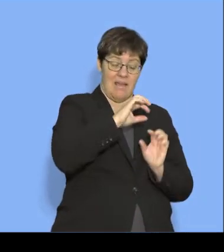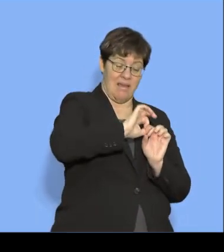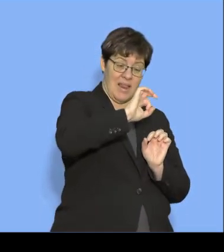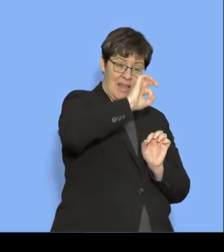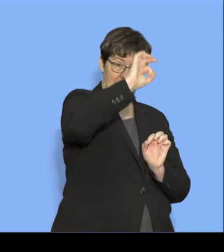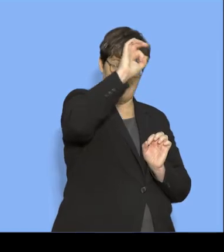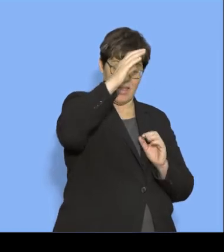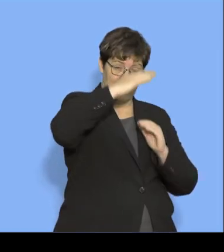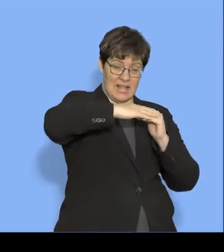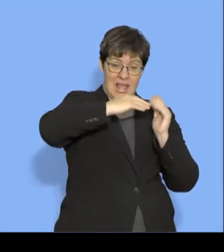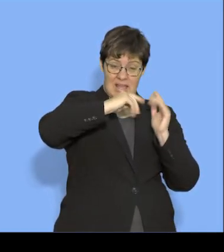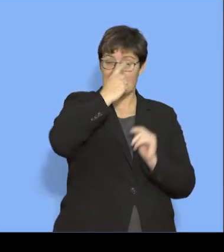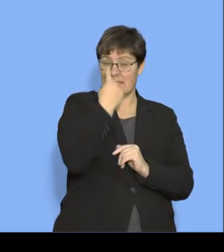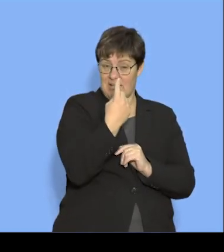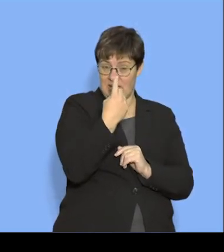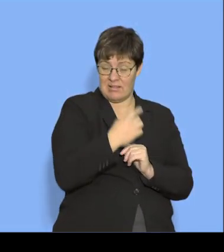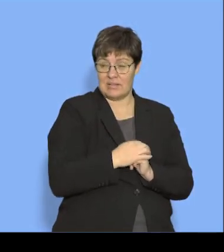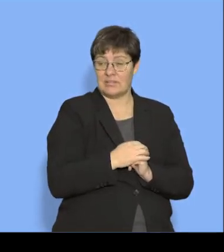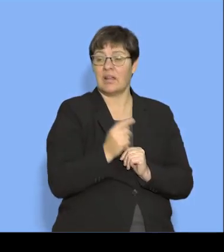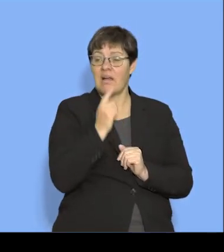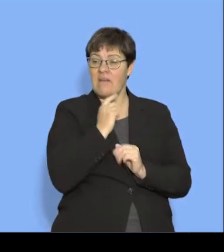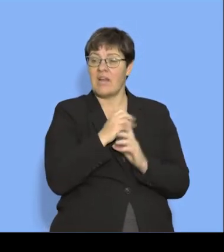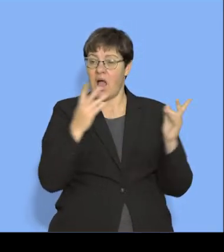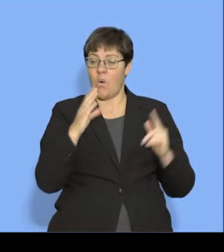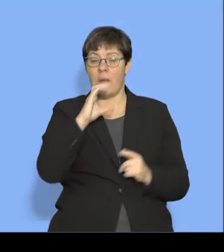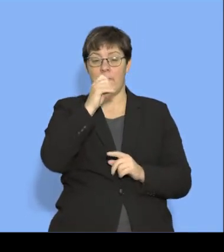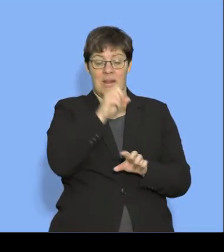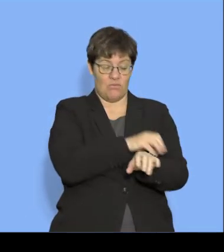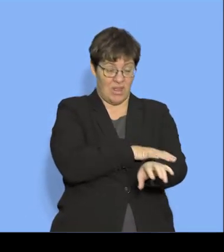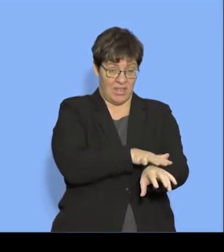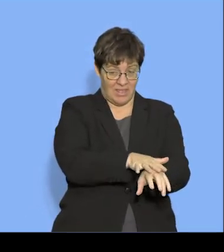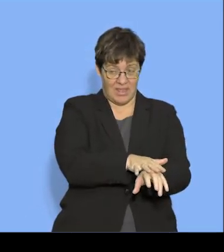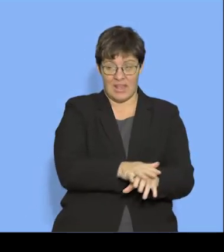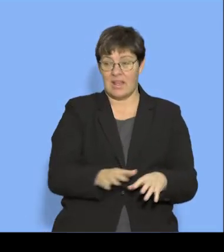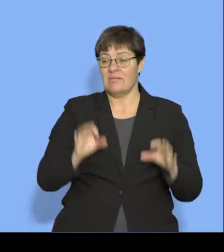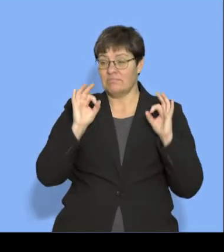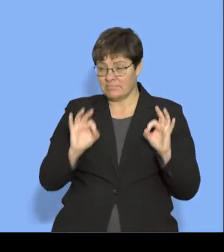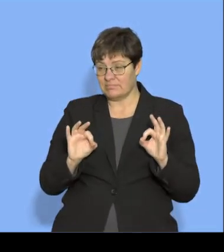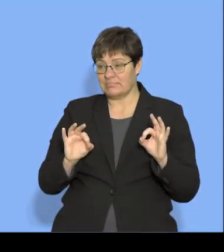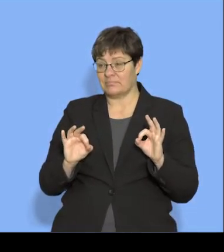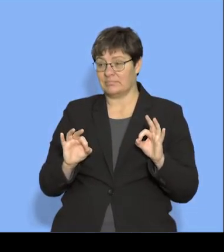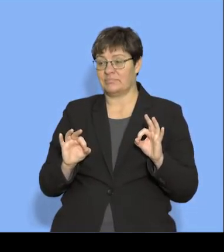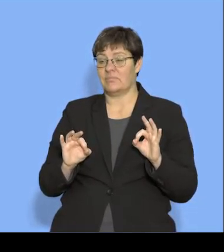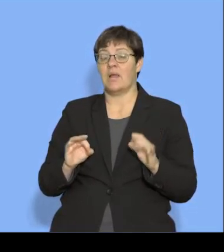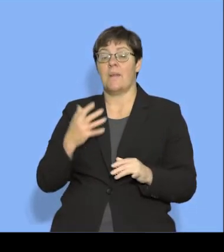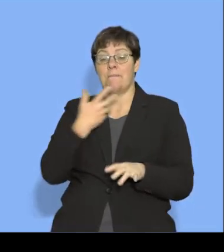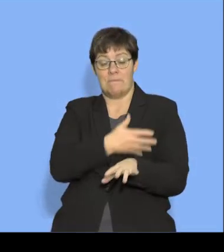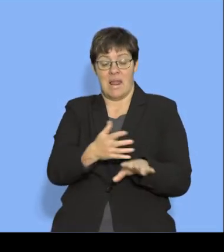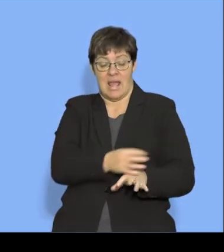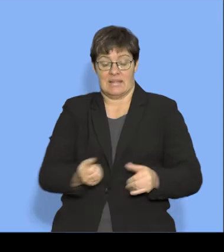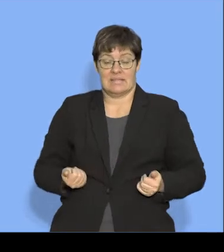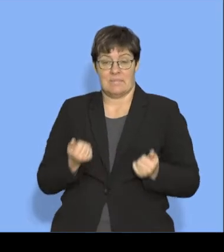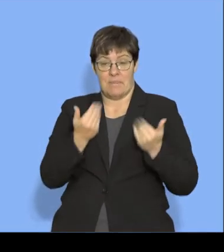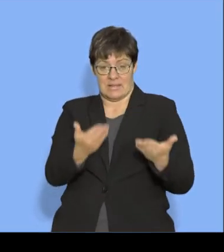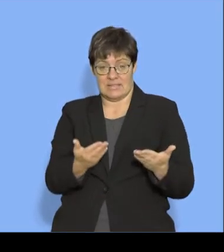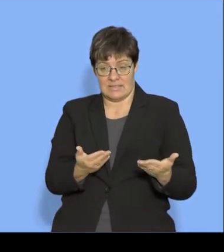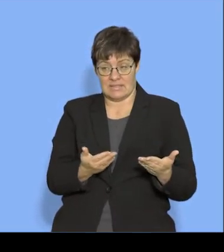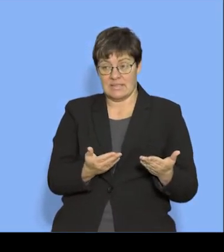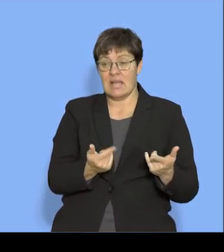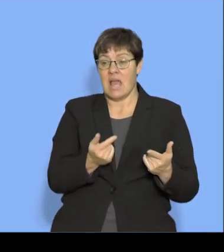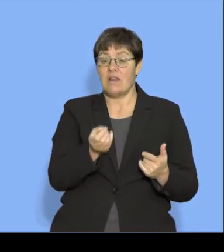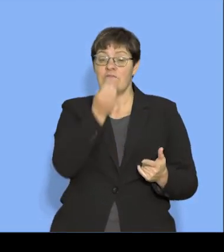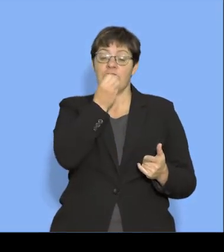a single layer, the presence of large number of capillaries that efficiently supply blood